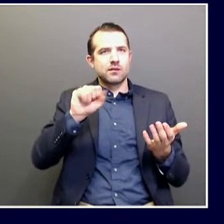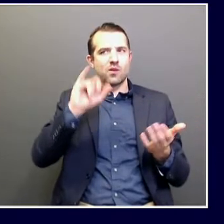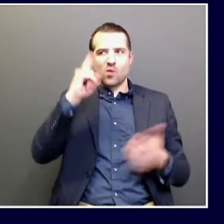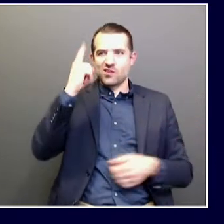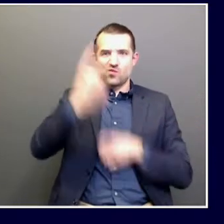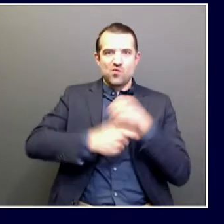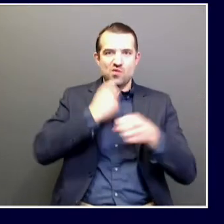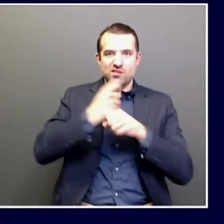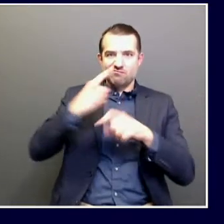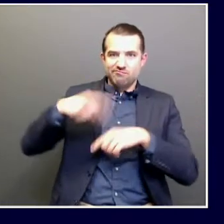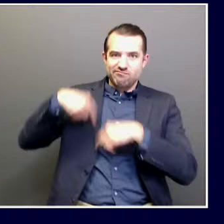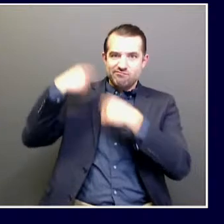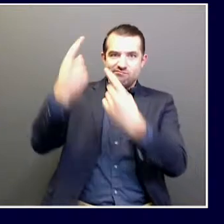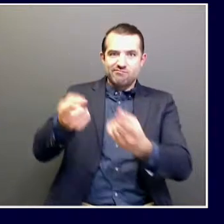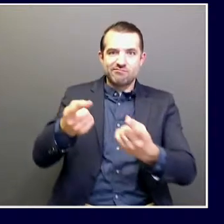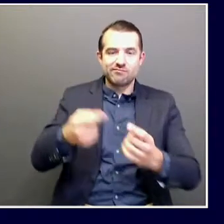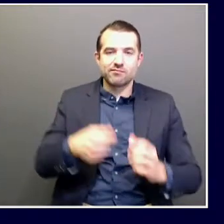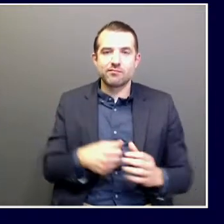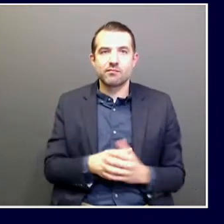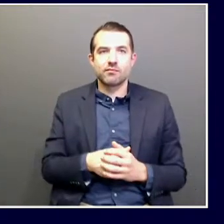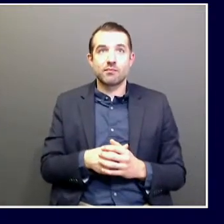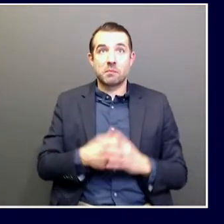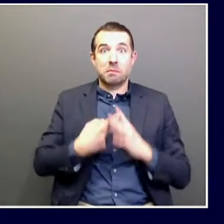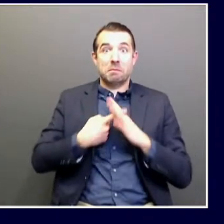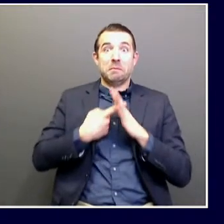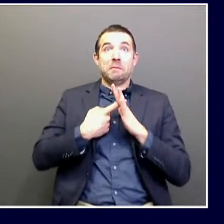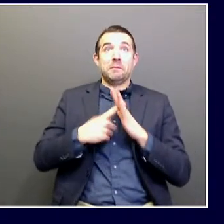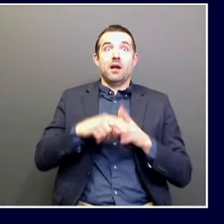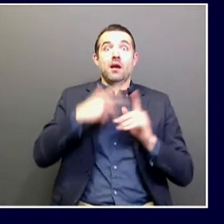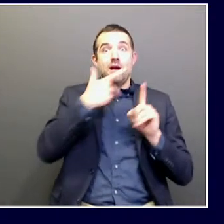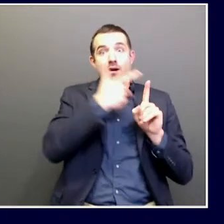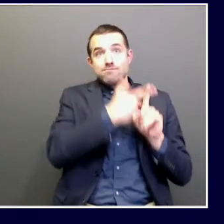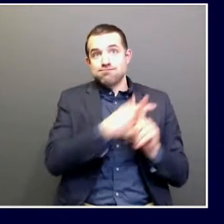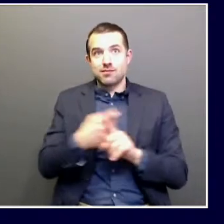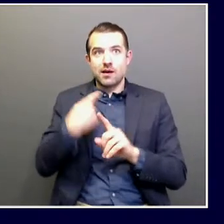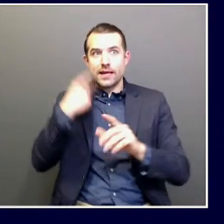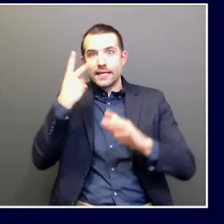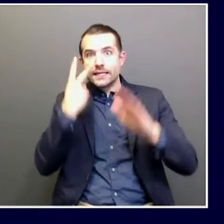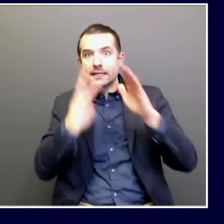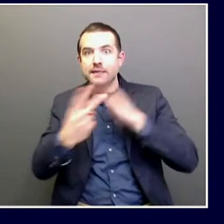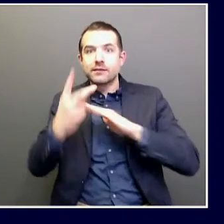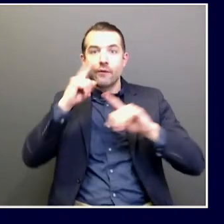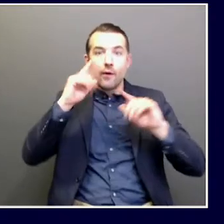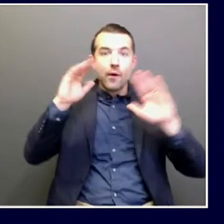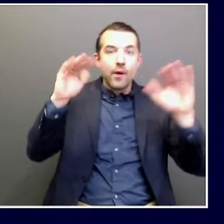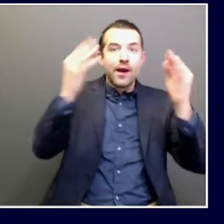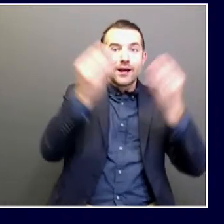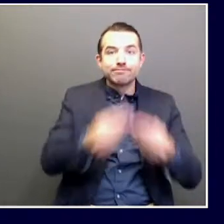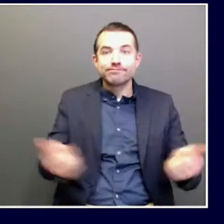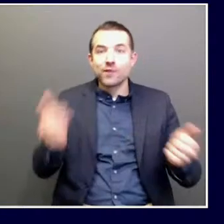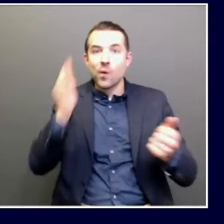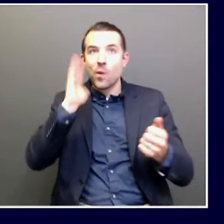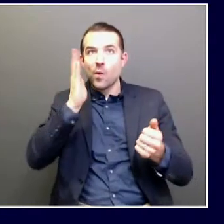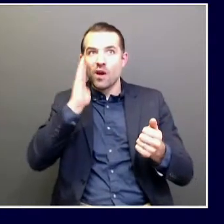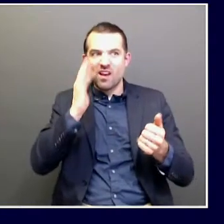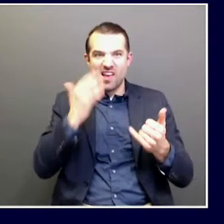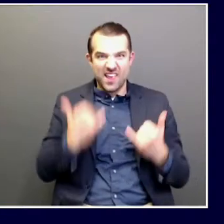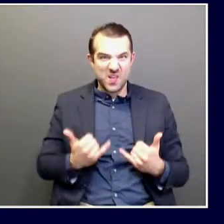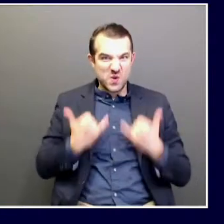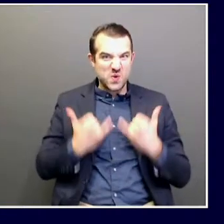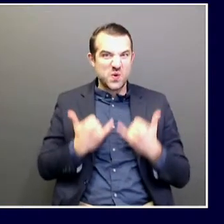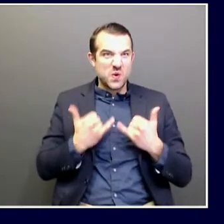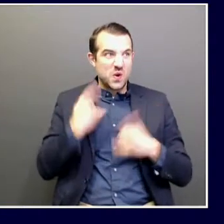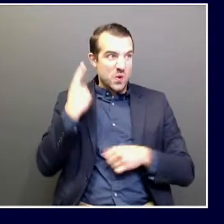we'd be in a different place right now. And a lot of the news isn't great. So is there something that you